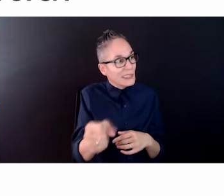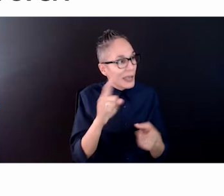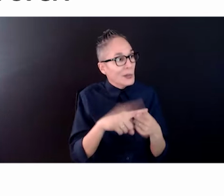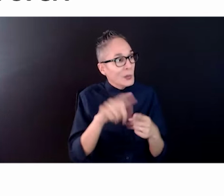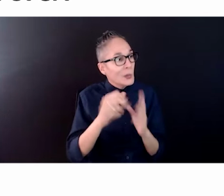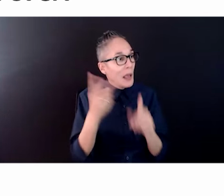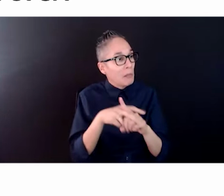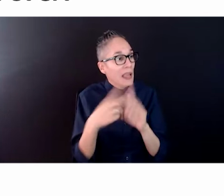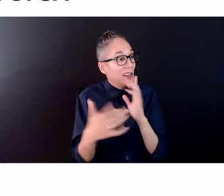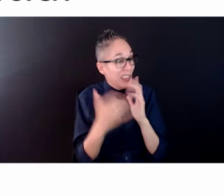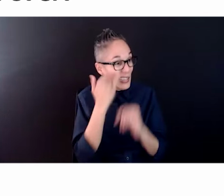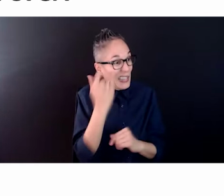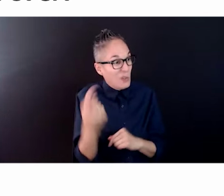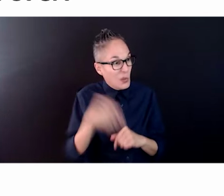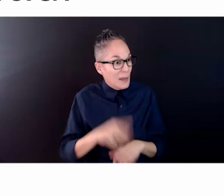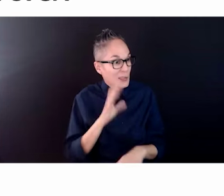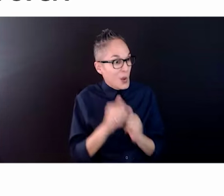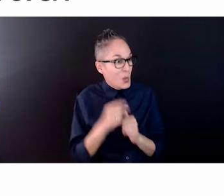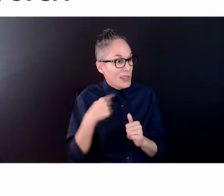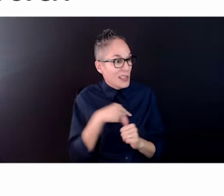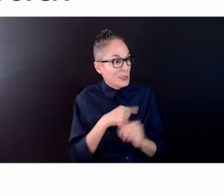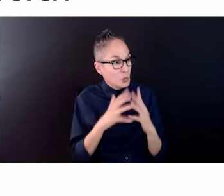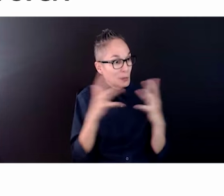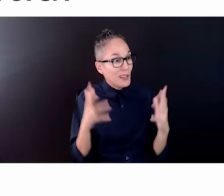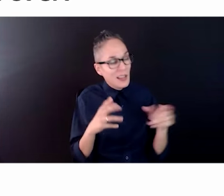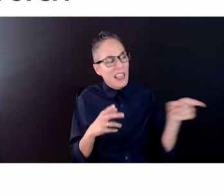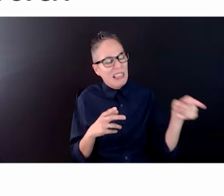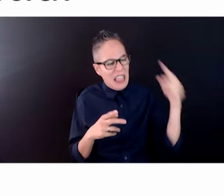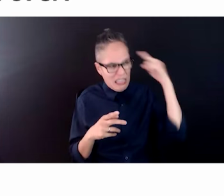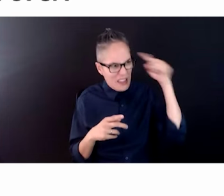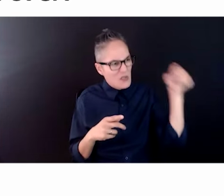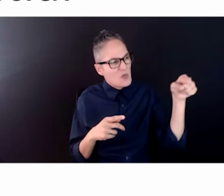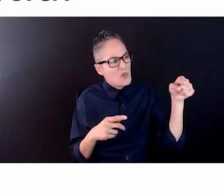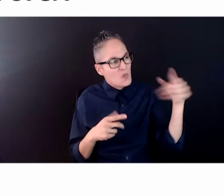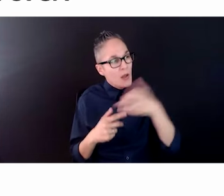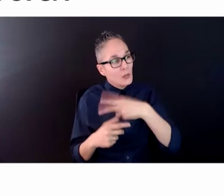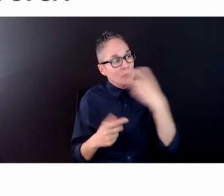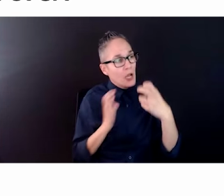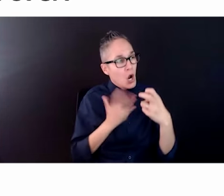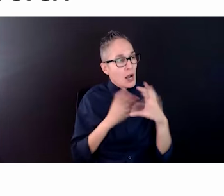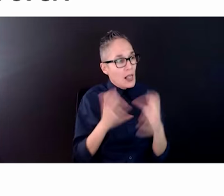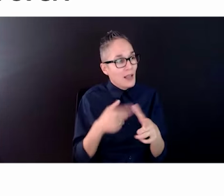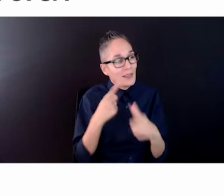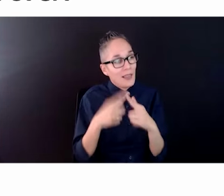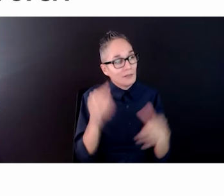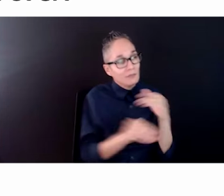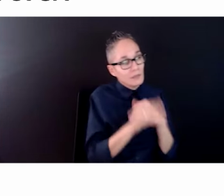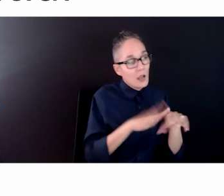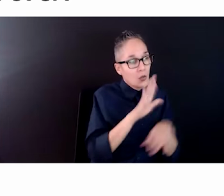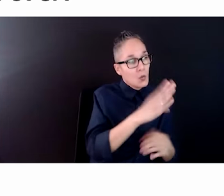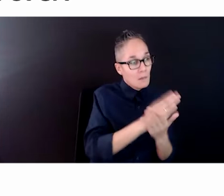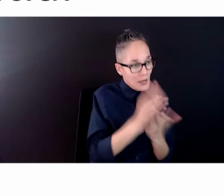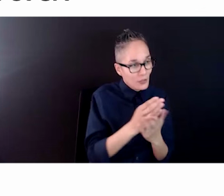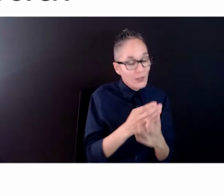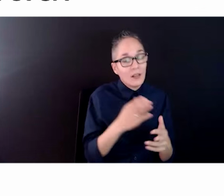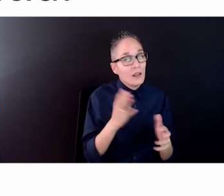department. And if you come over here and talk to us a lot, they might get the notion that you want to take one of our classes and take it into your budget. And so they tell